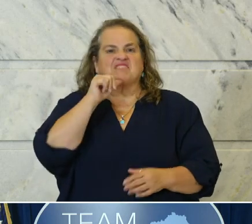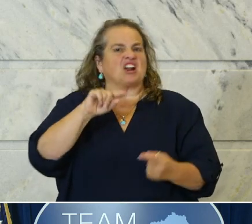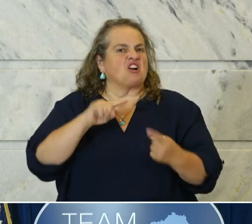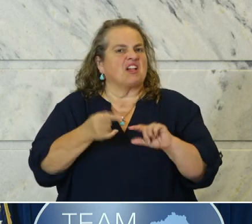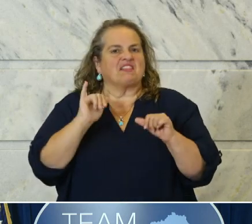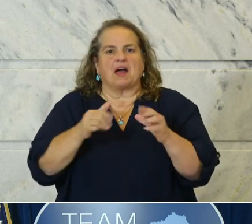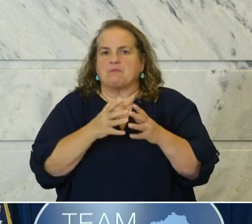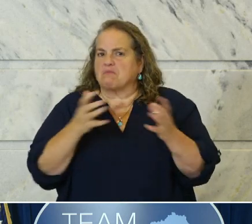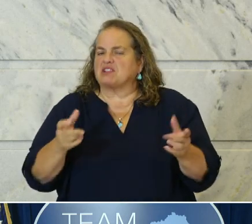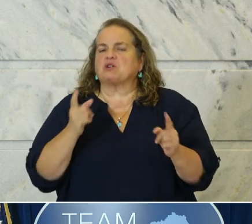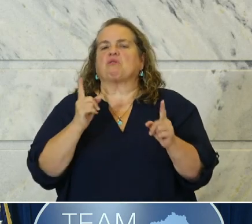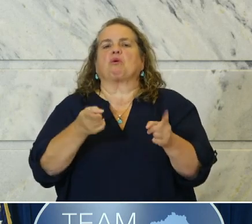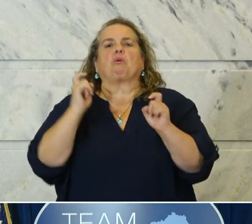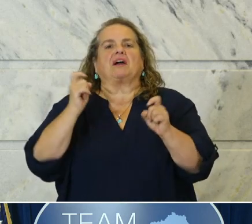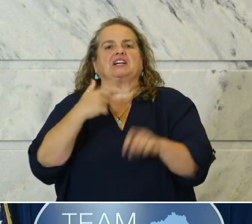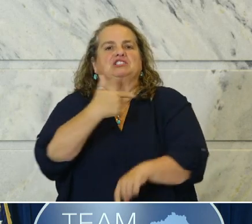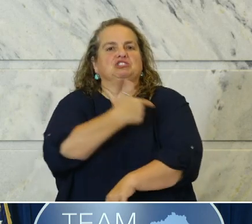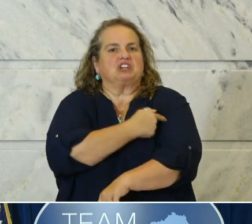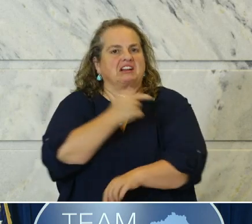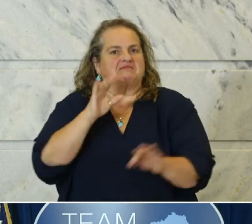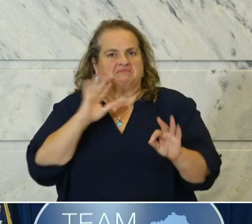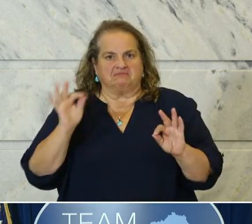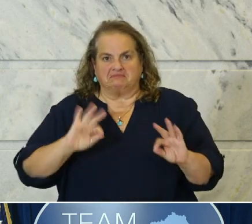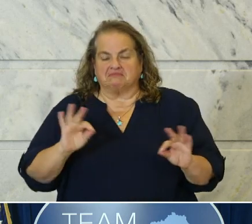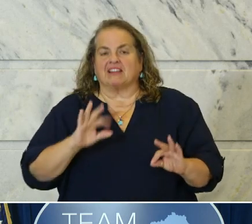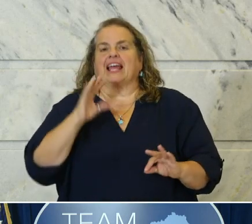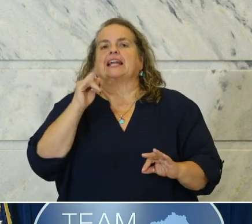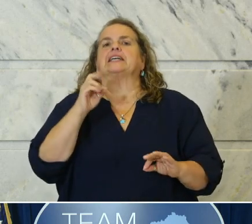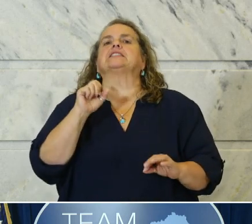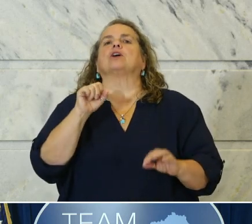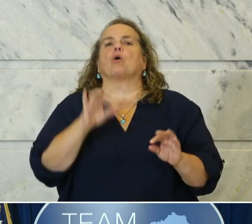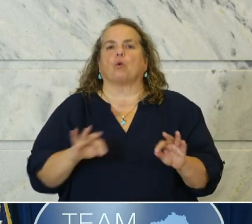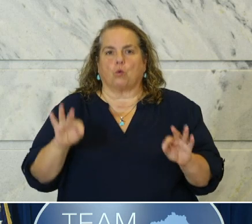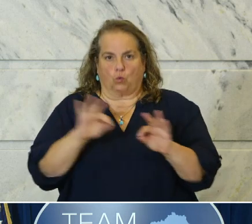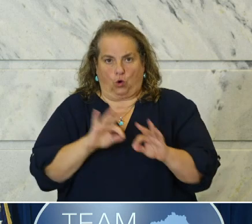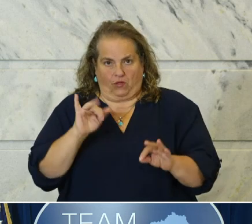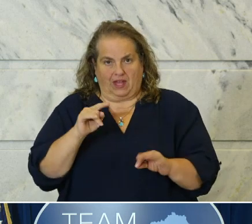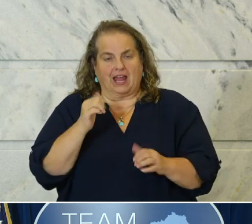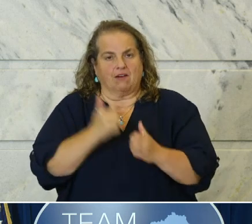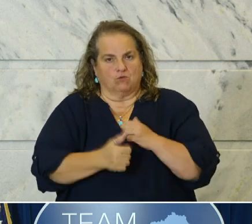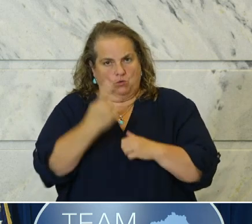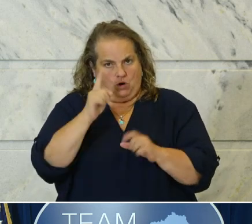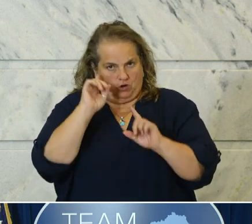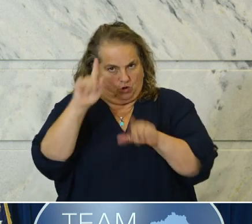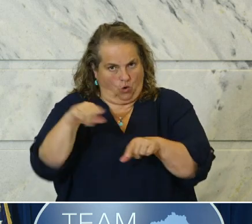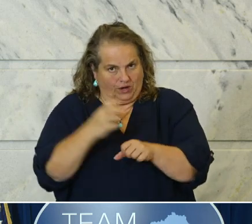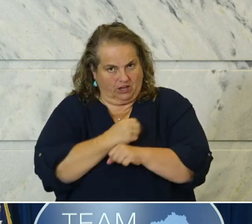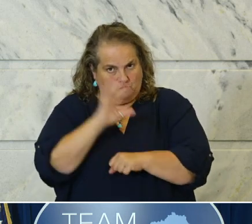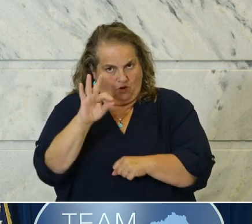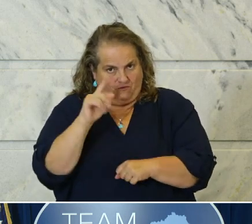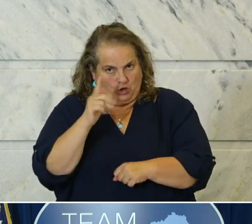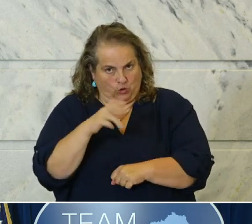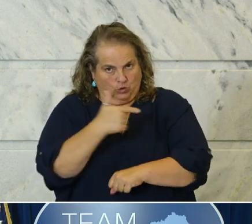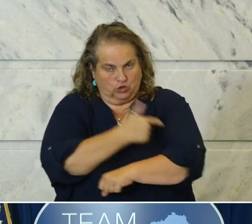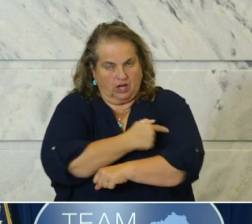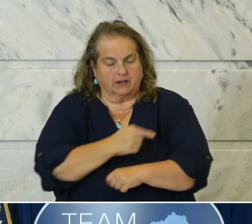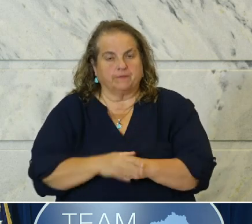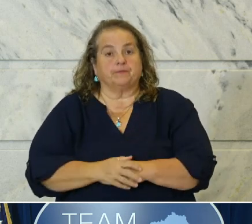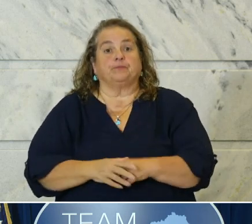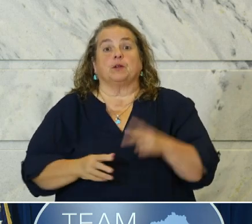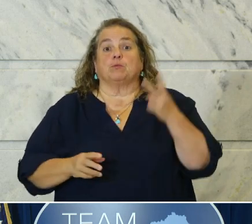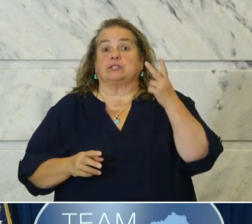much. It's just a quick shot. It is well worth it. Everybody go out and get your flu shot. Number